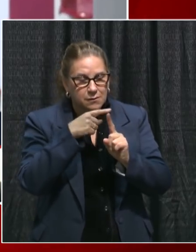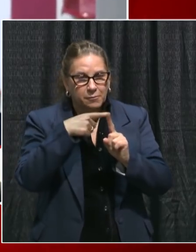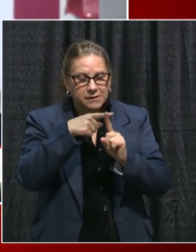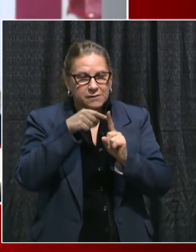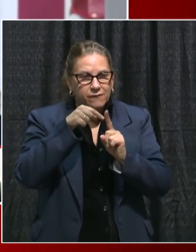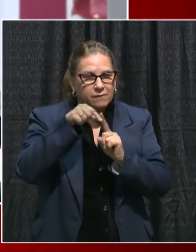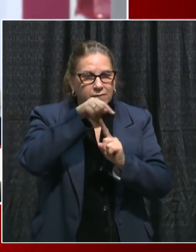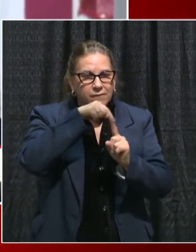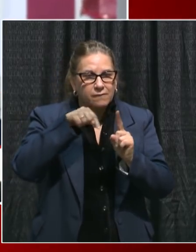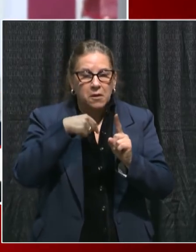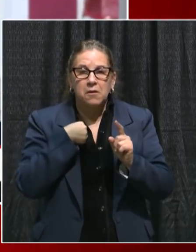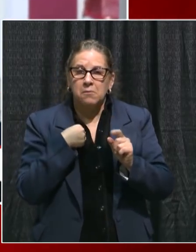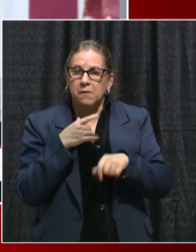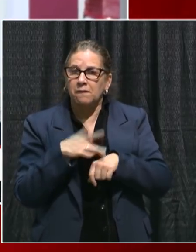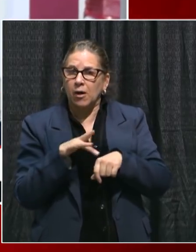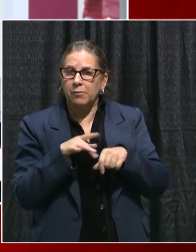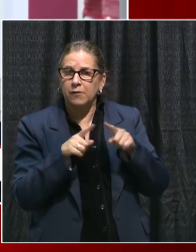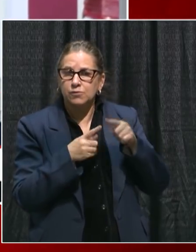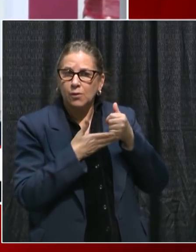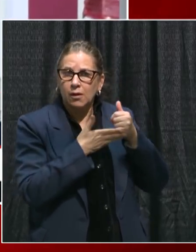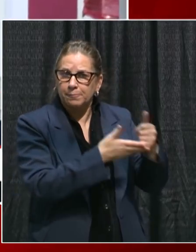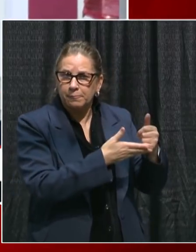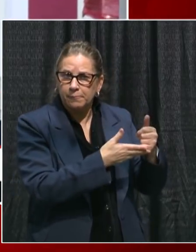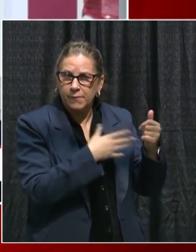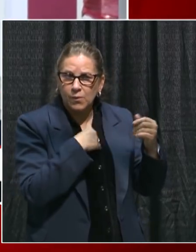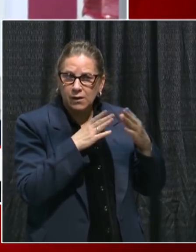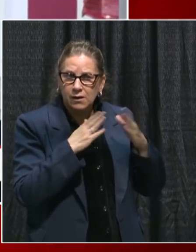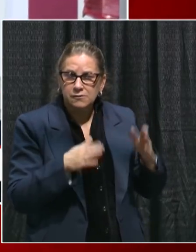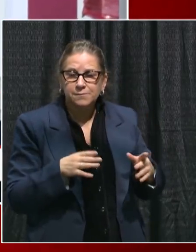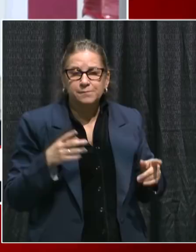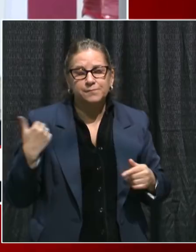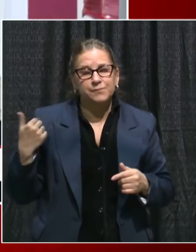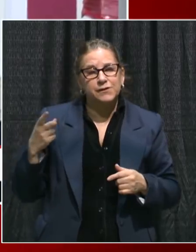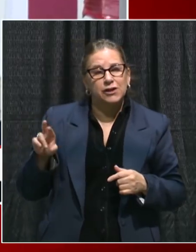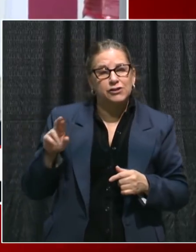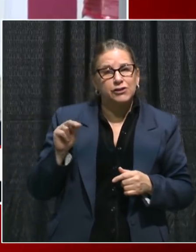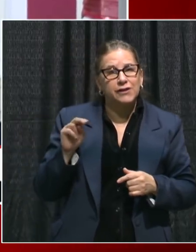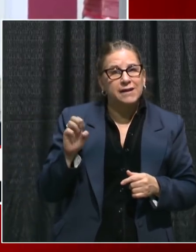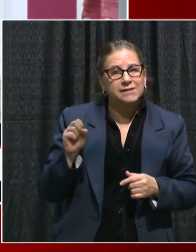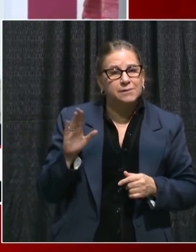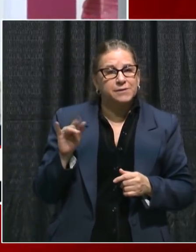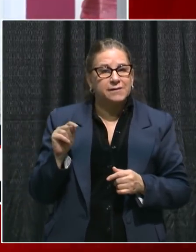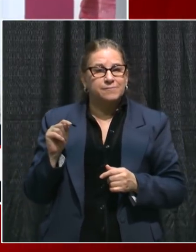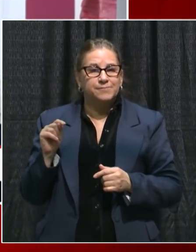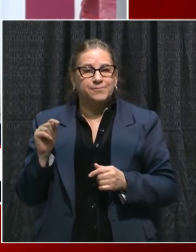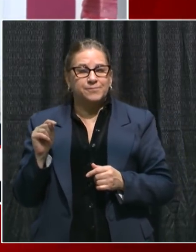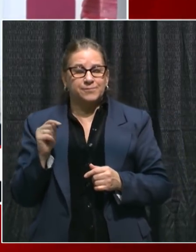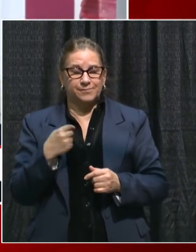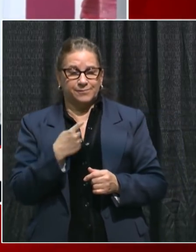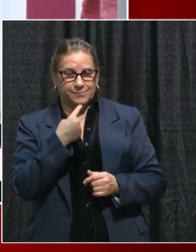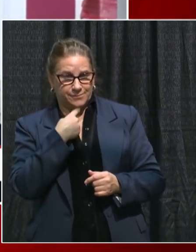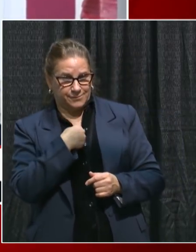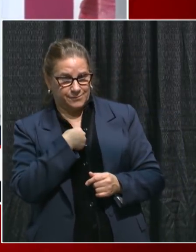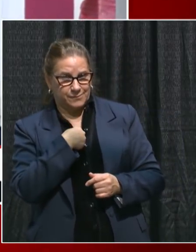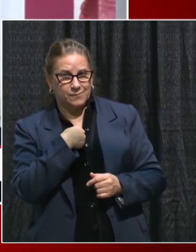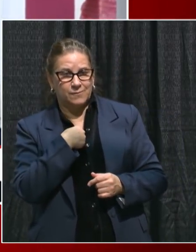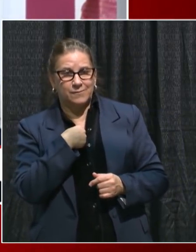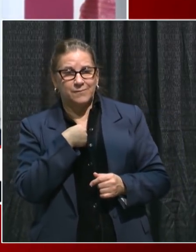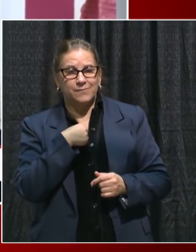assistance. Similarly, Dr. Nesbitt and I have also offered